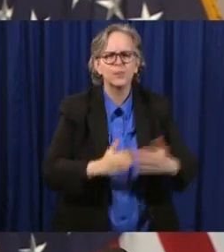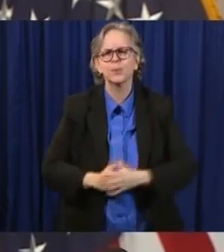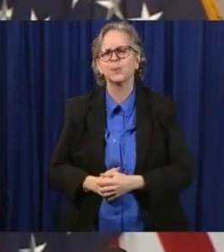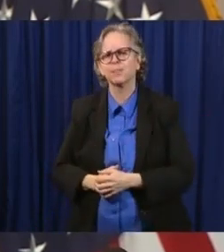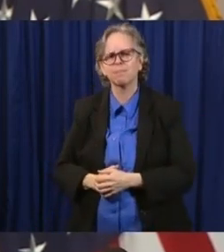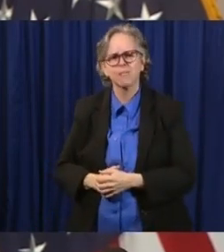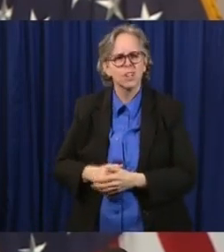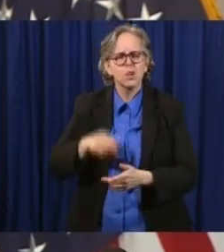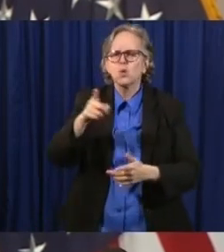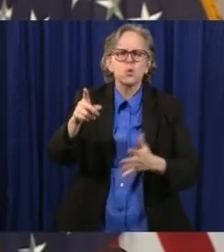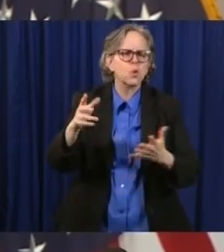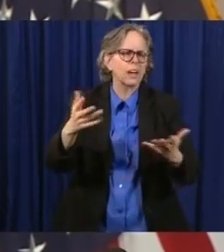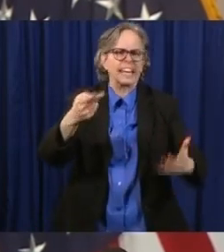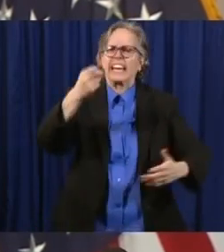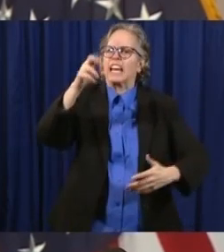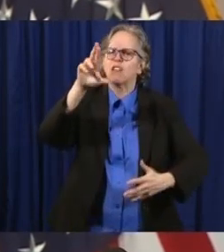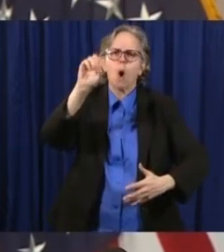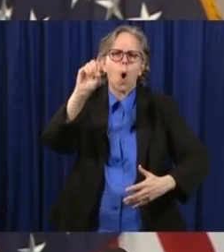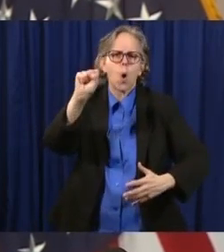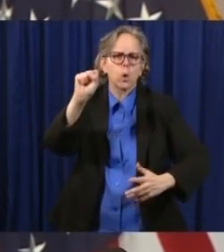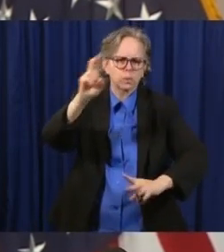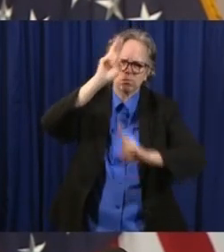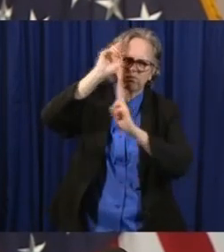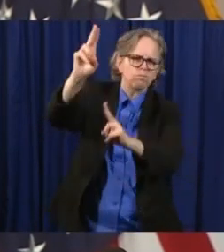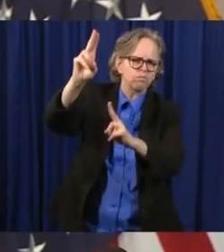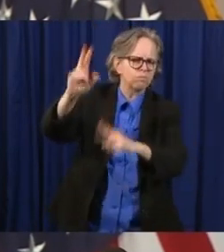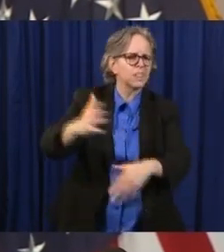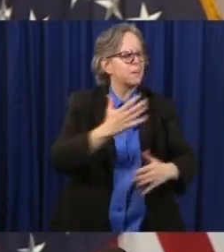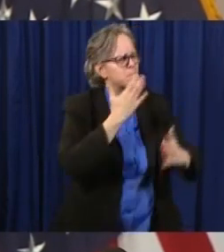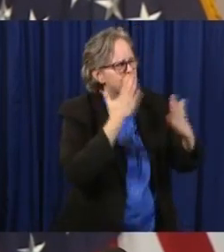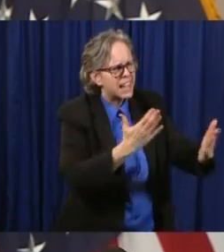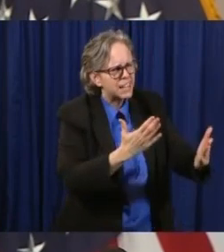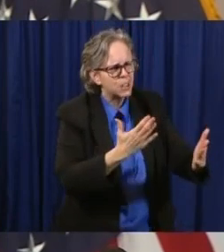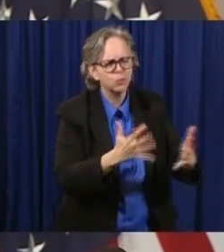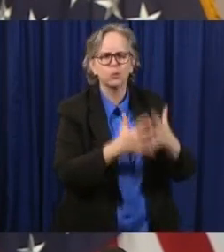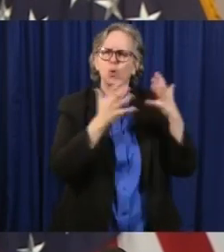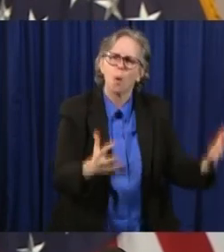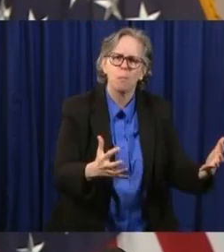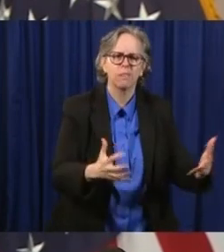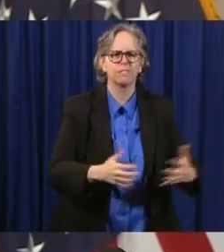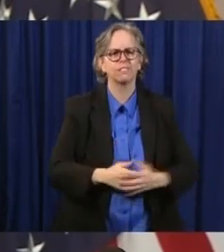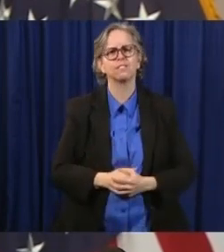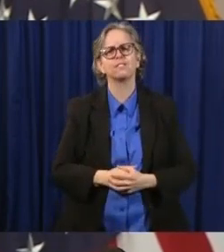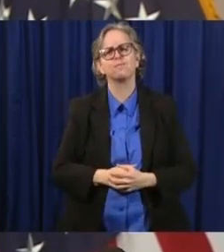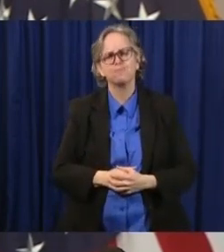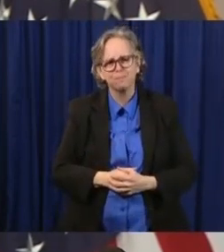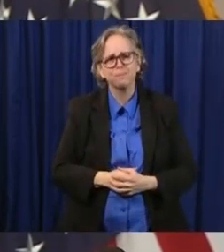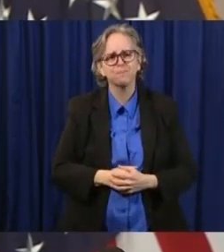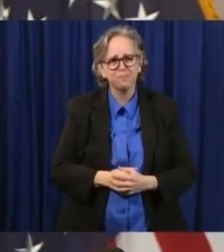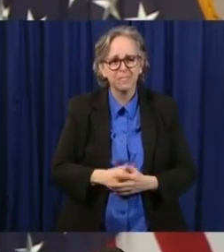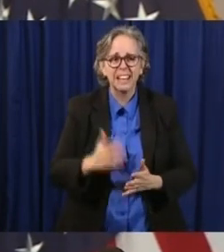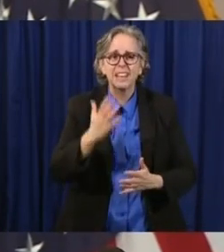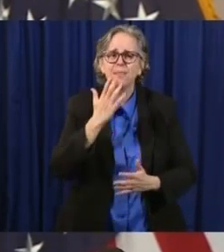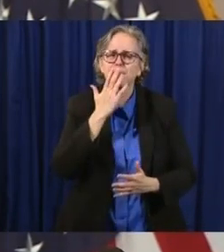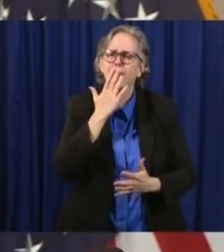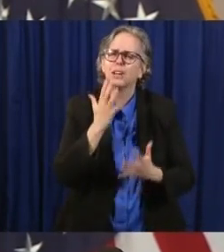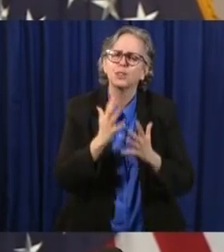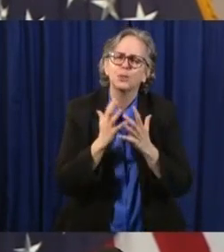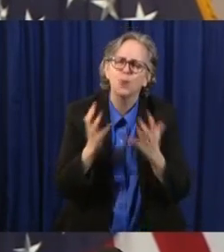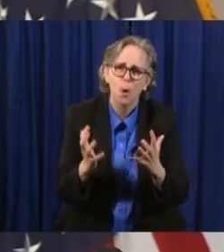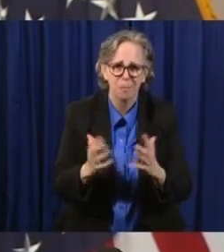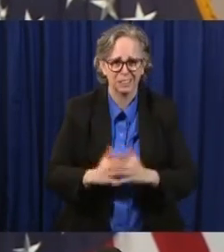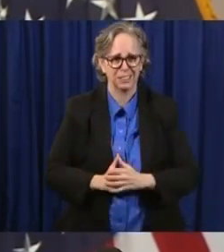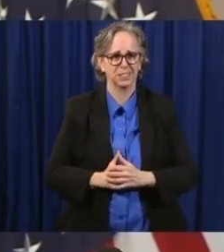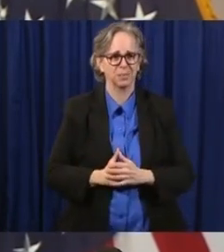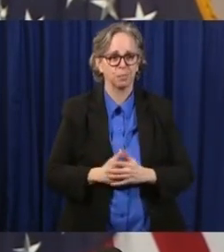are sheroes and heroes. Thank you so much. My deepest gratitude. Thank you so much. We